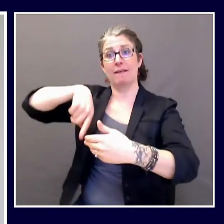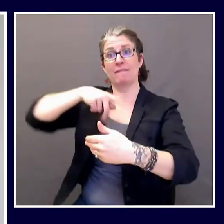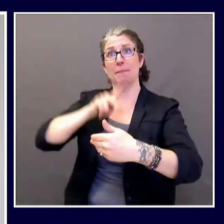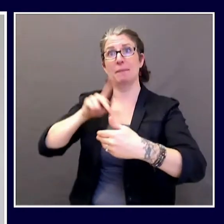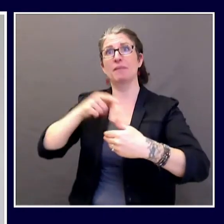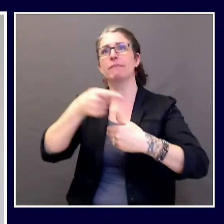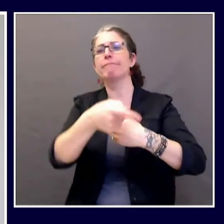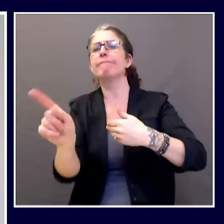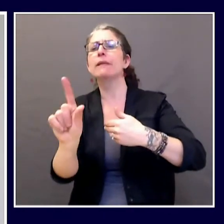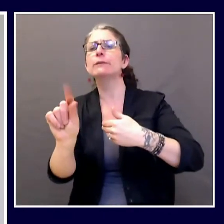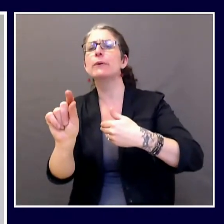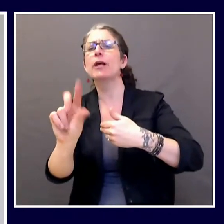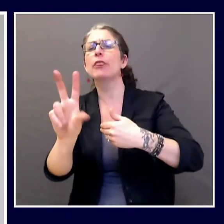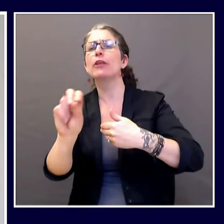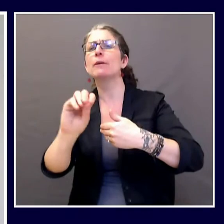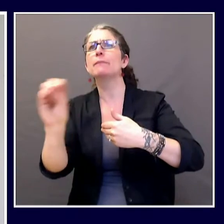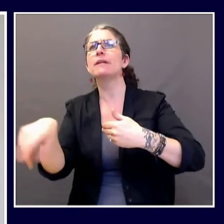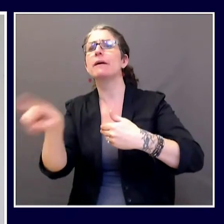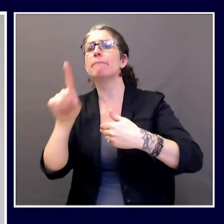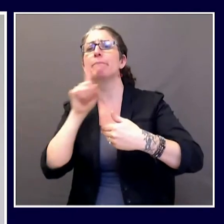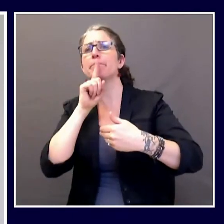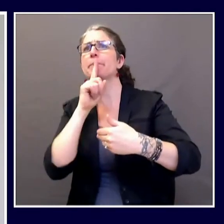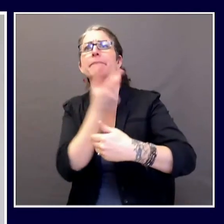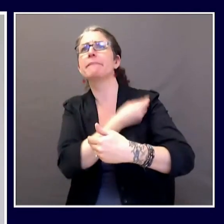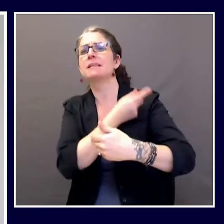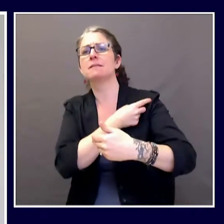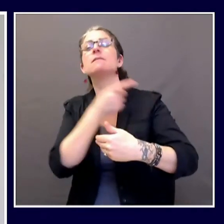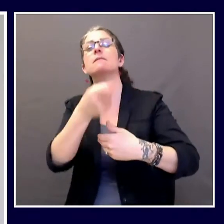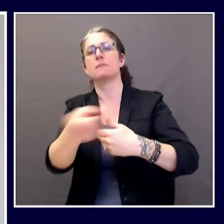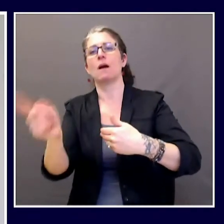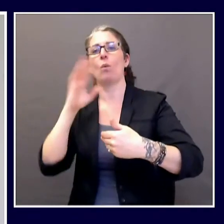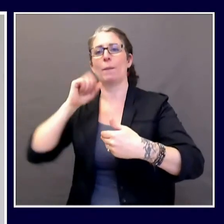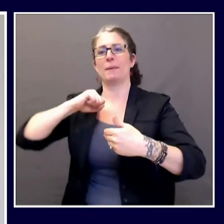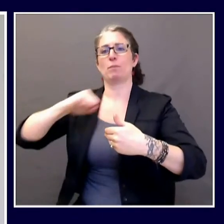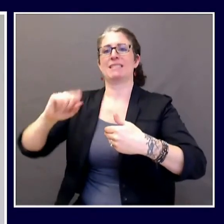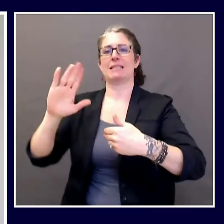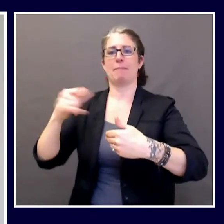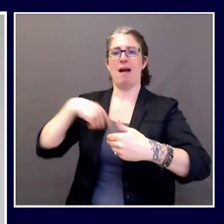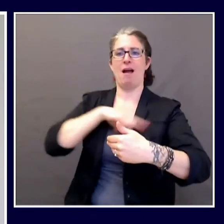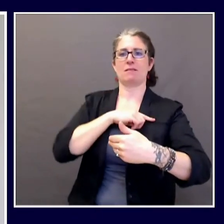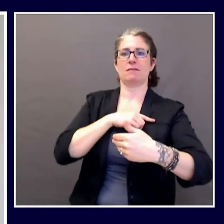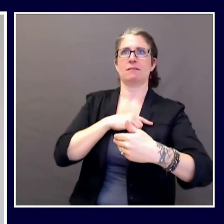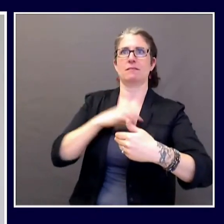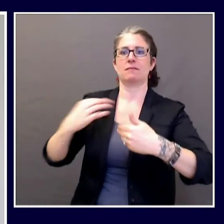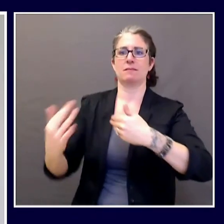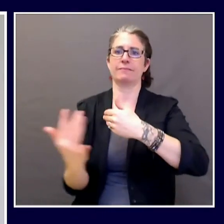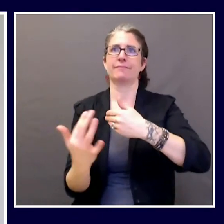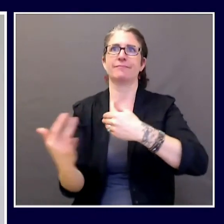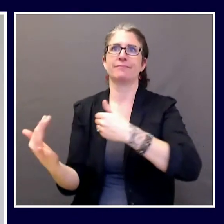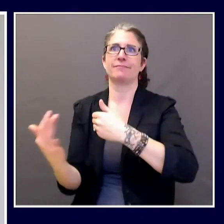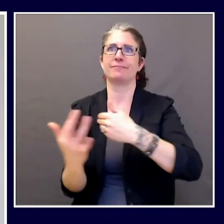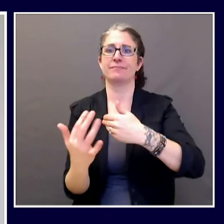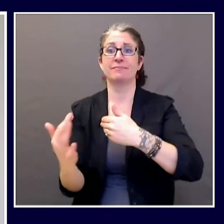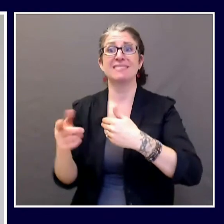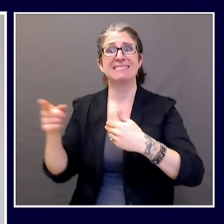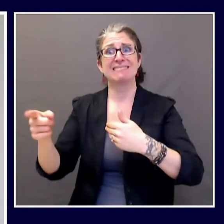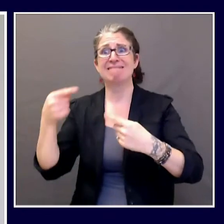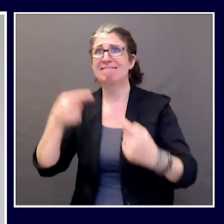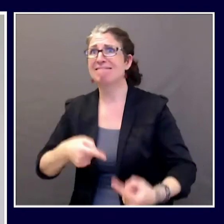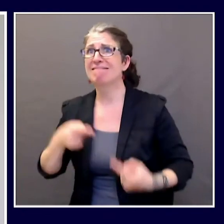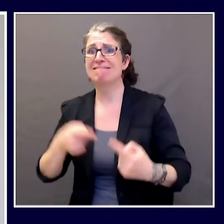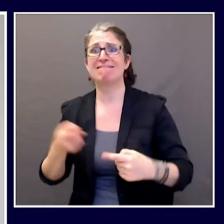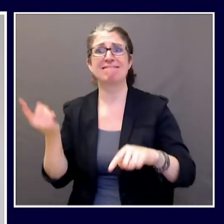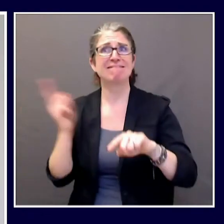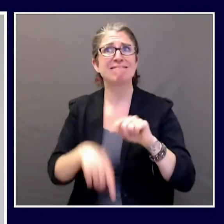of population immunity, because it means that even those who are unable to be vaccinated still get protection, are still conferred